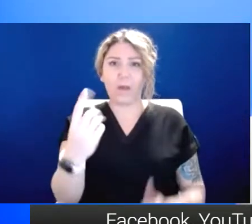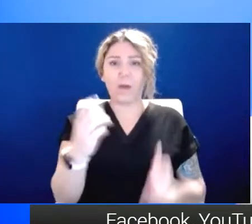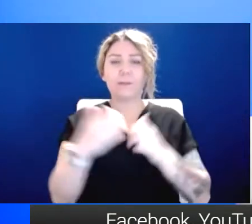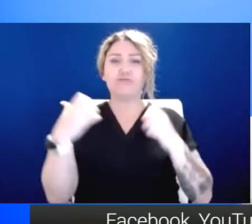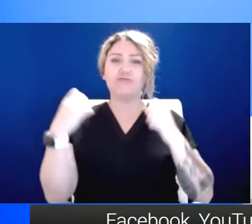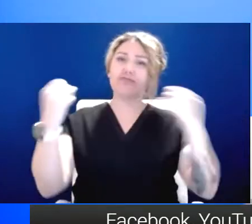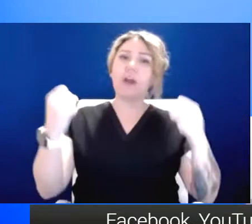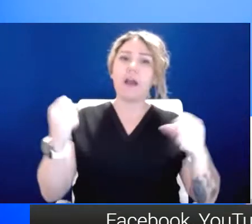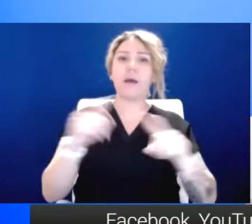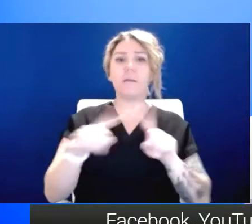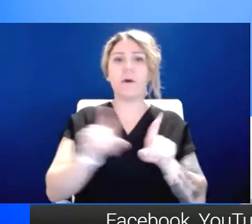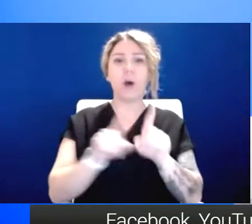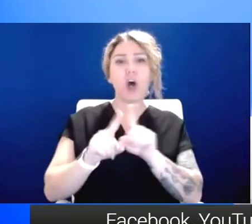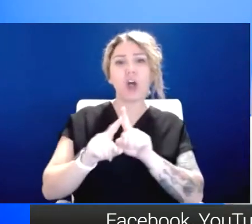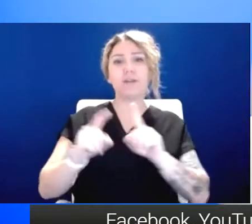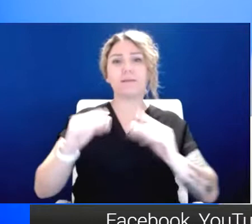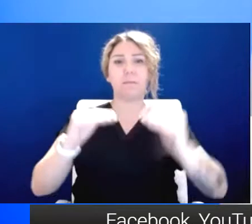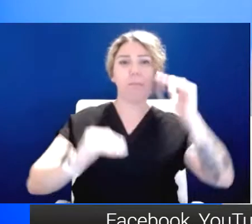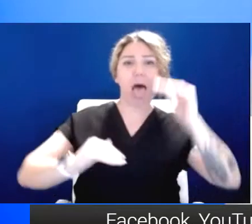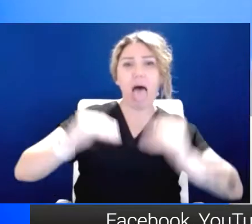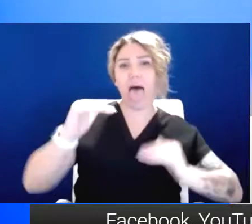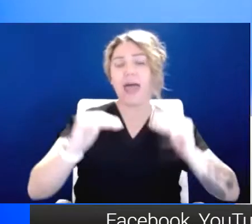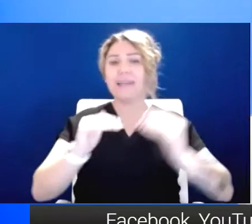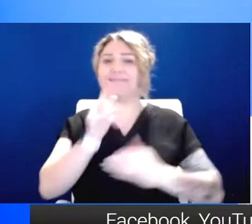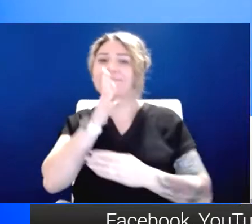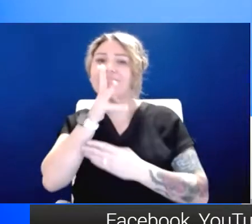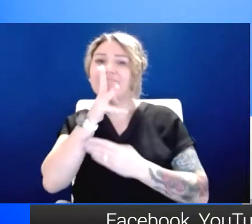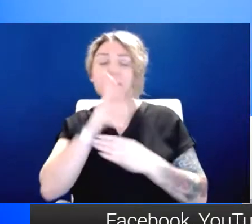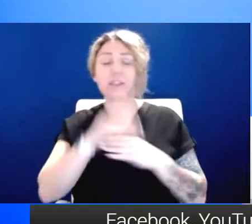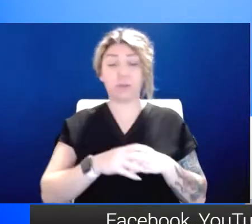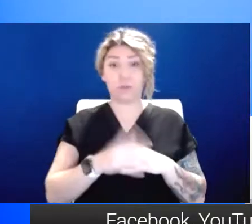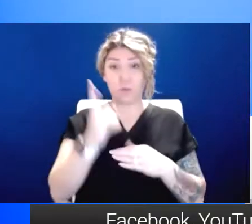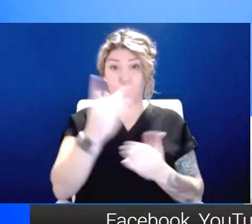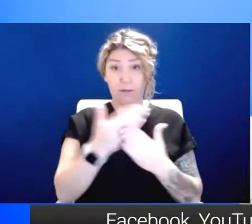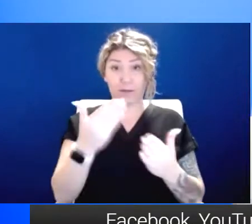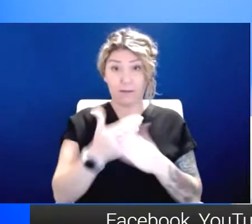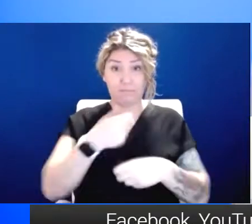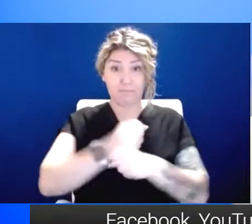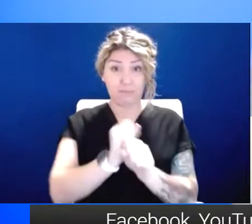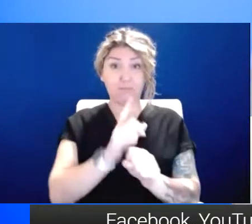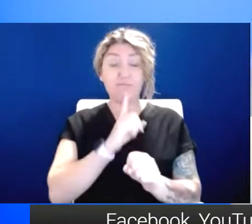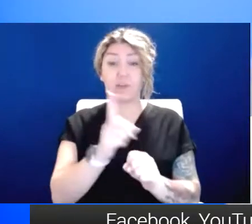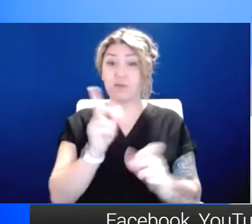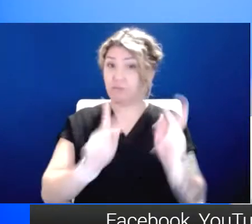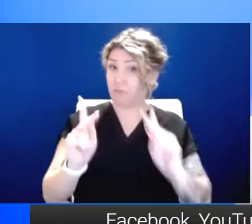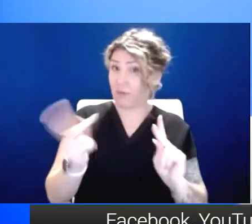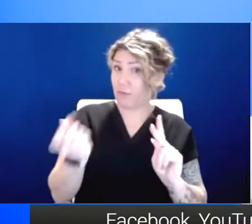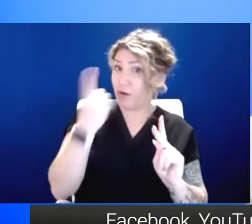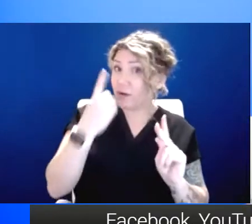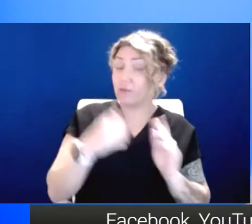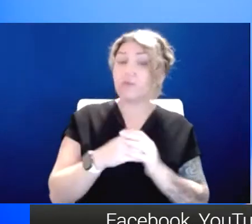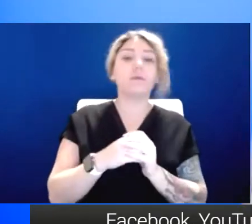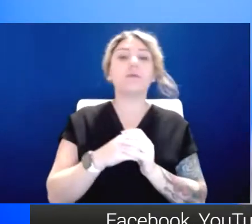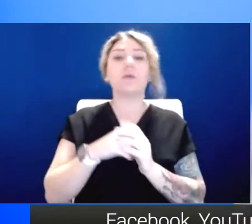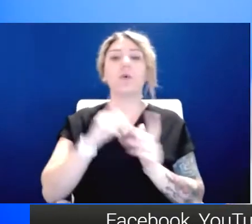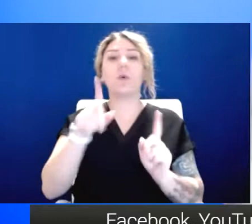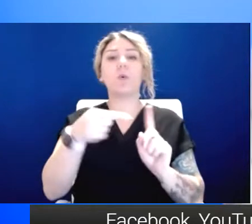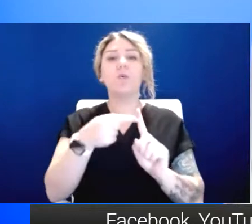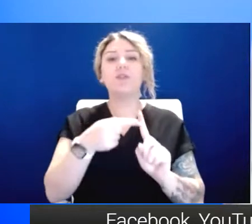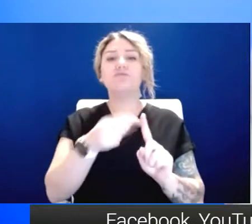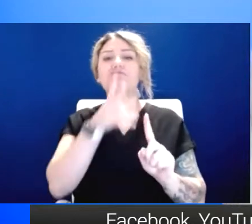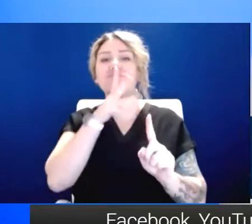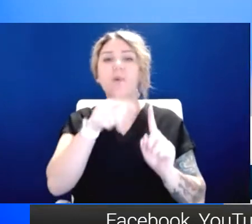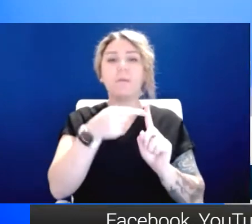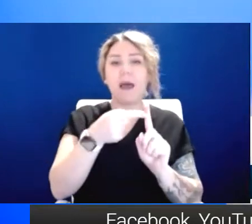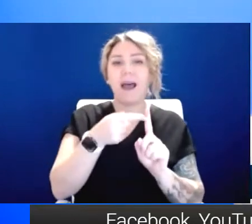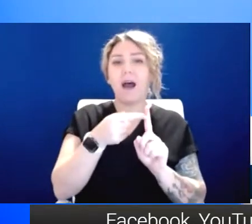also helps with the balance and speech. One thing we need to make sure people understand, when we talk about Rocksteady boxing program, it